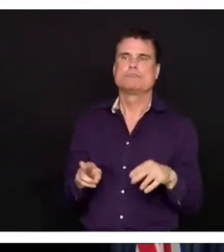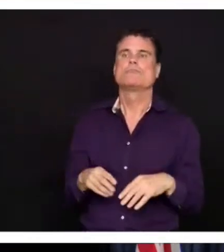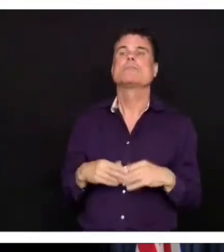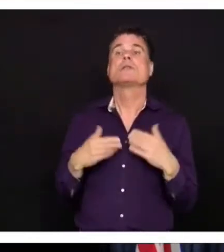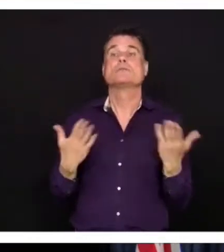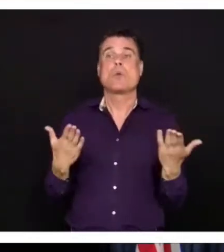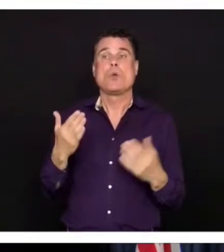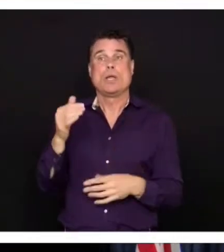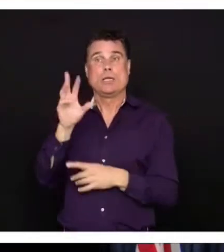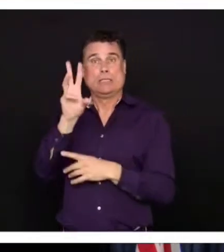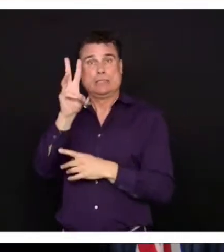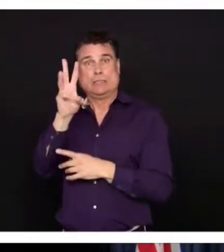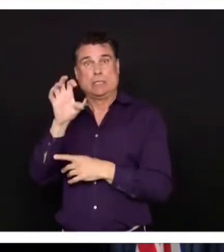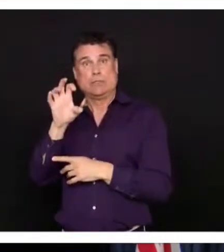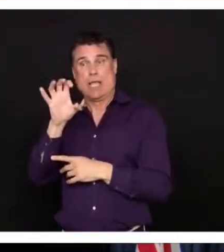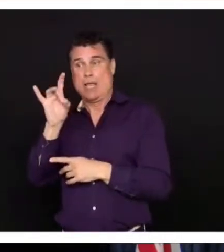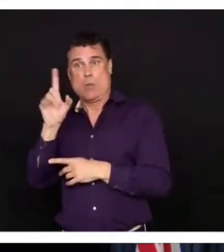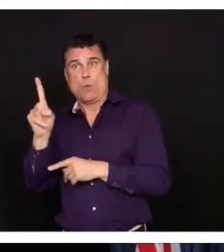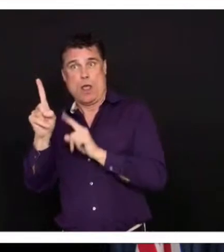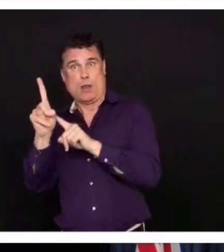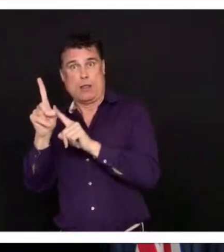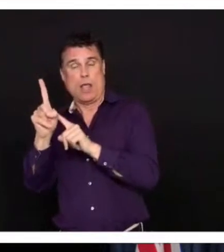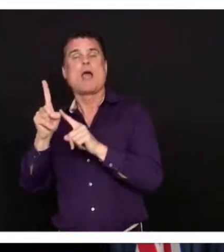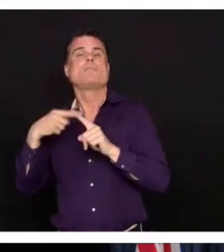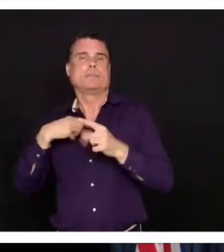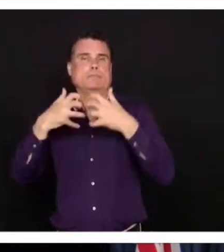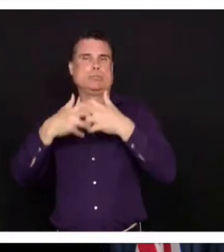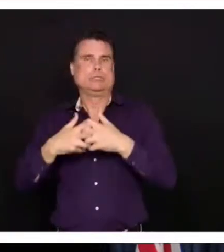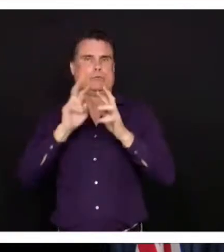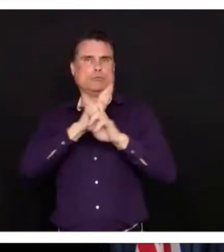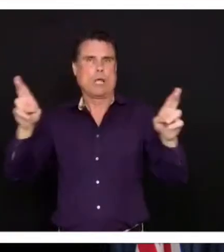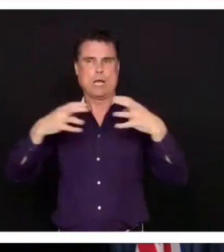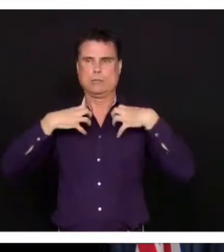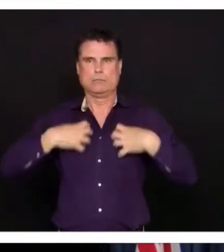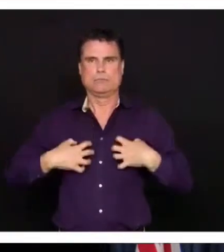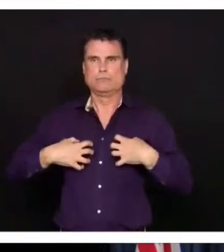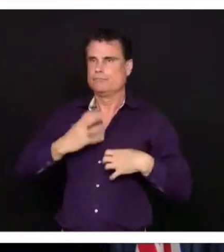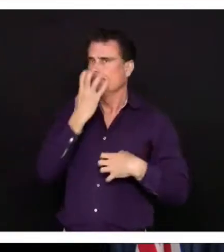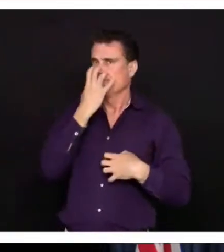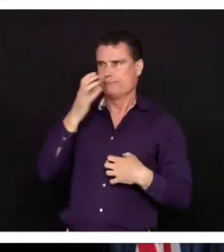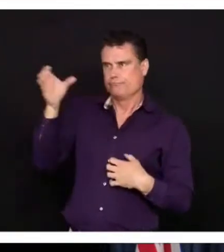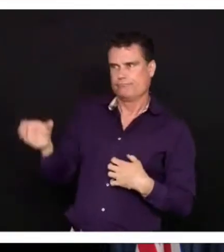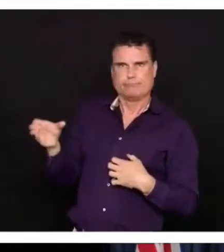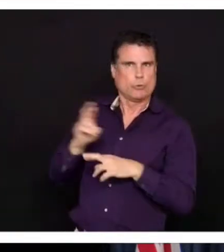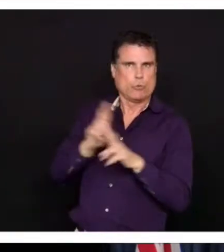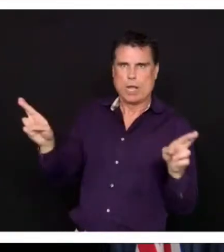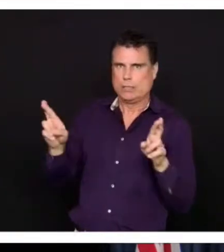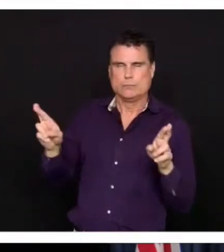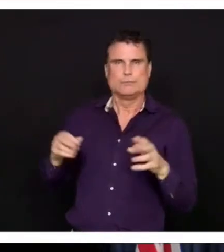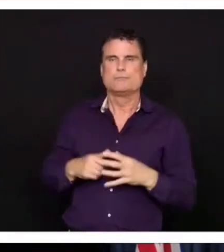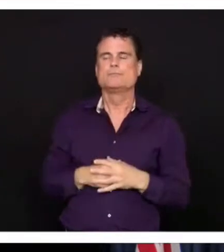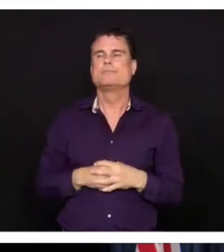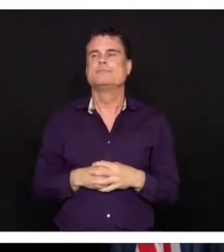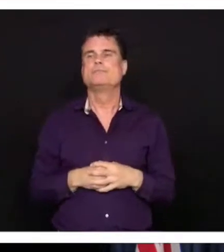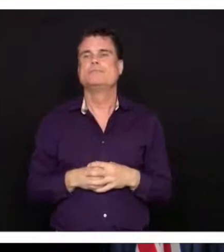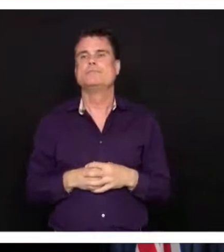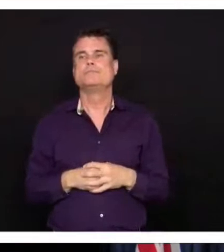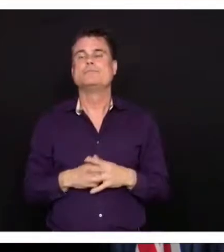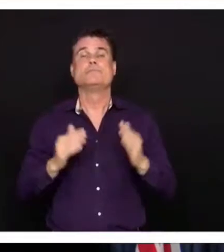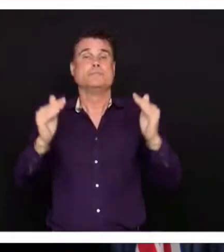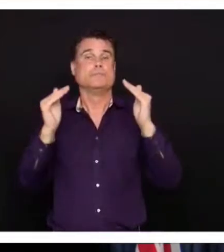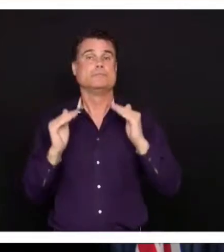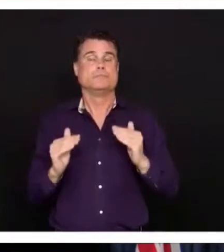epidemic has been sufficient. As you know, we have many thousands empty beds at the moment. As a province as a whole, critical